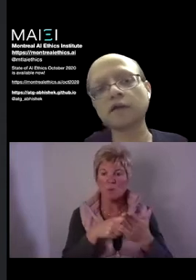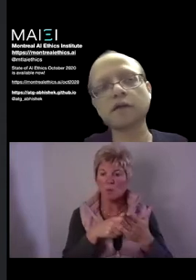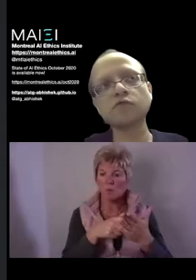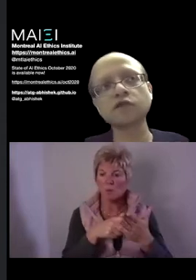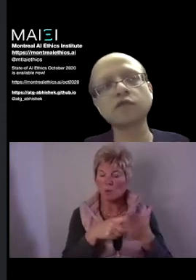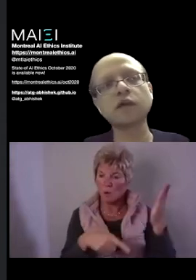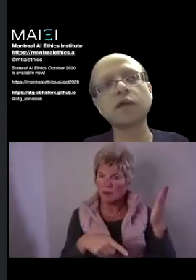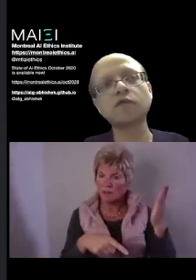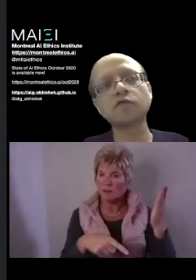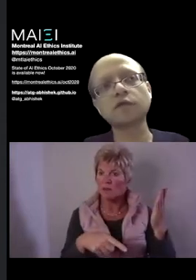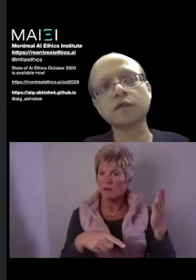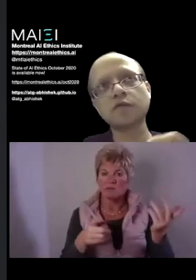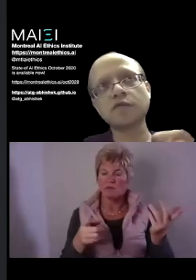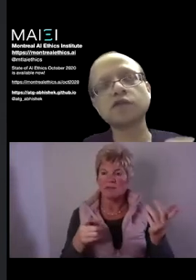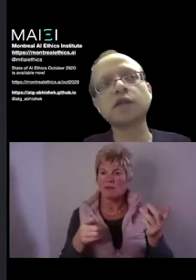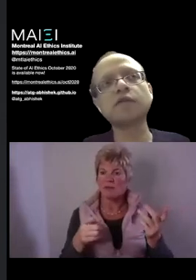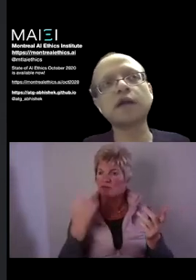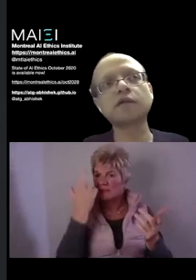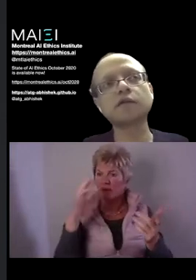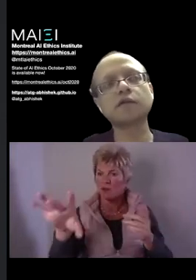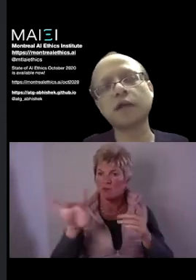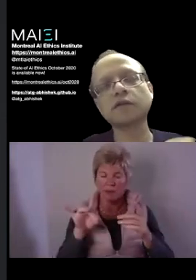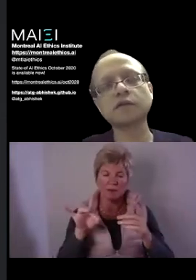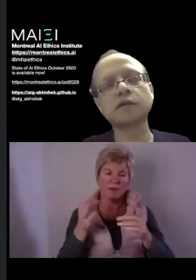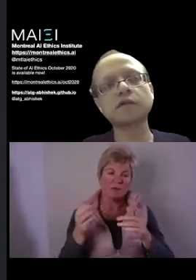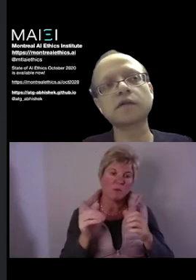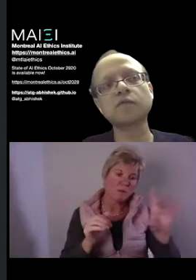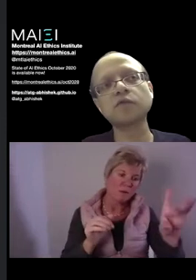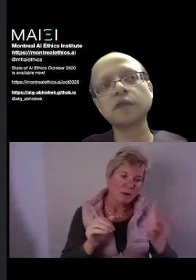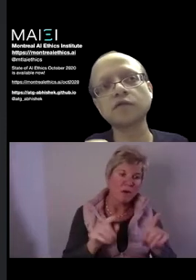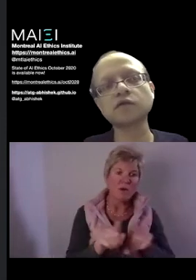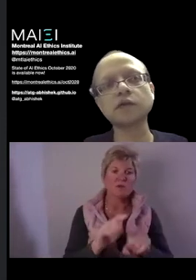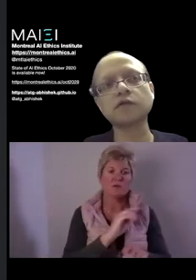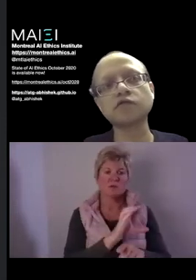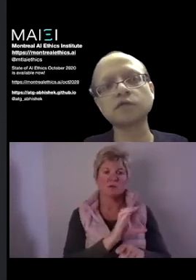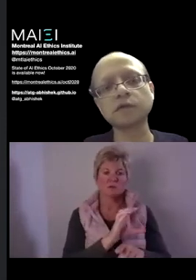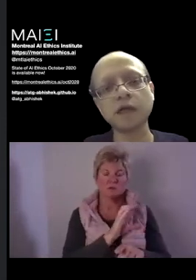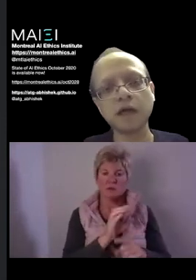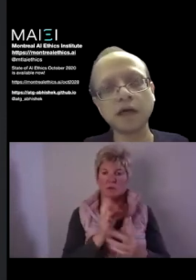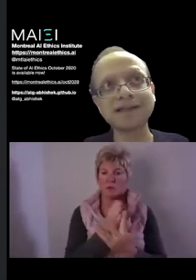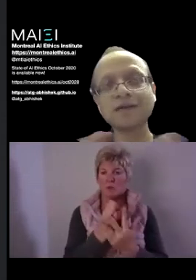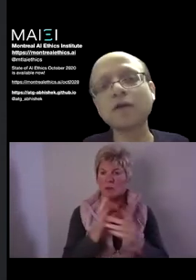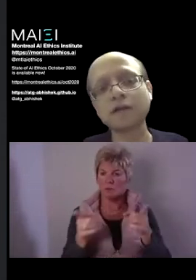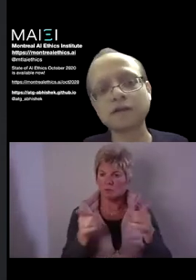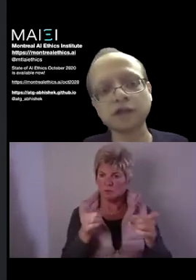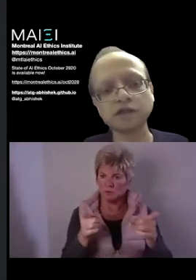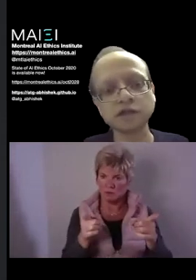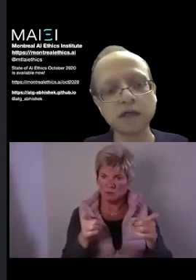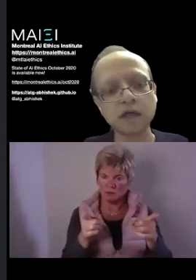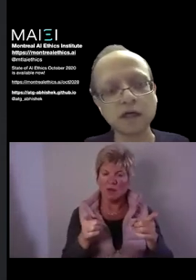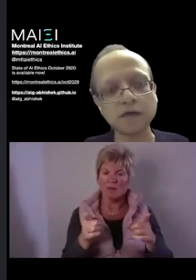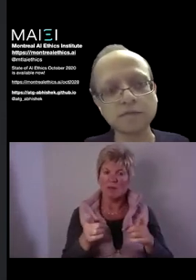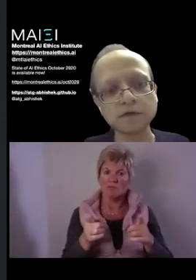deciding factor and which of those differentiating factors or characteristics, sorry, between those two individuals that caused that